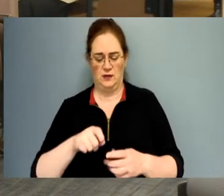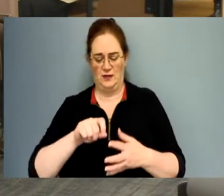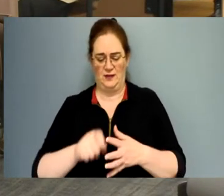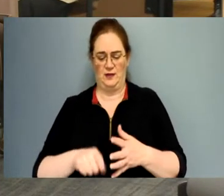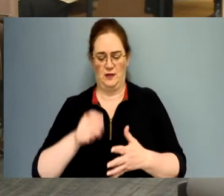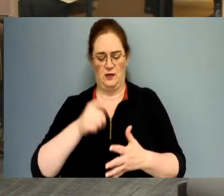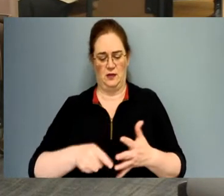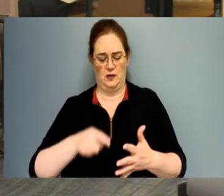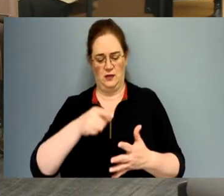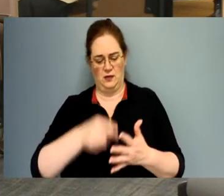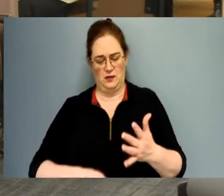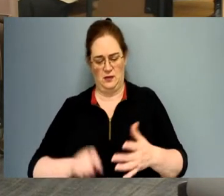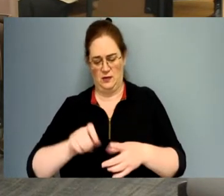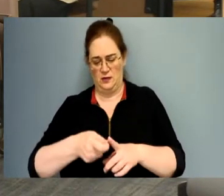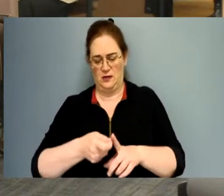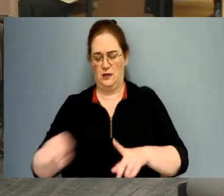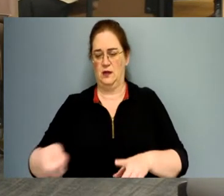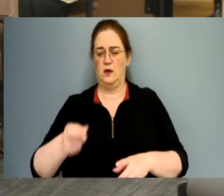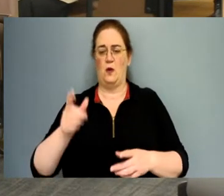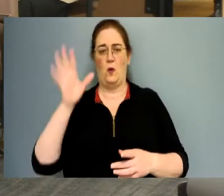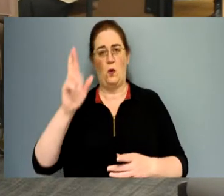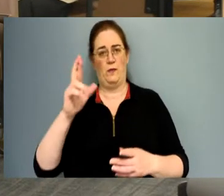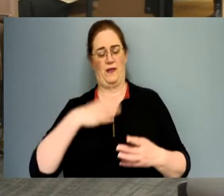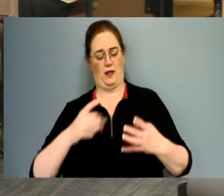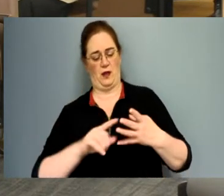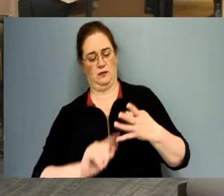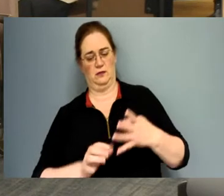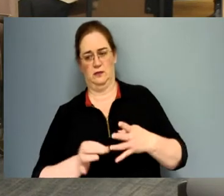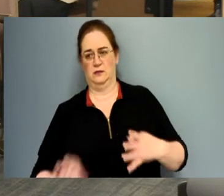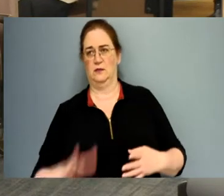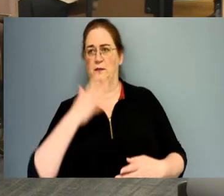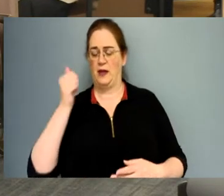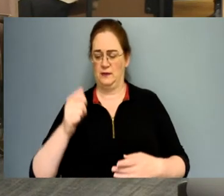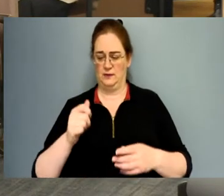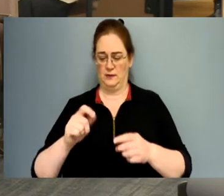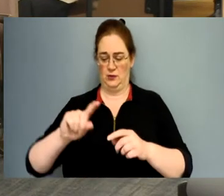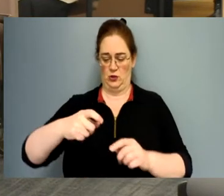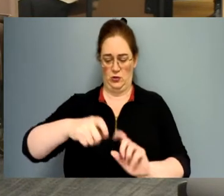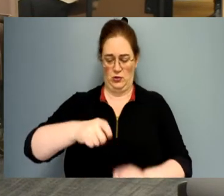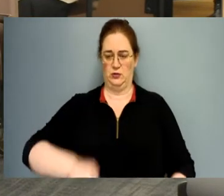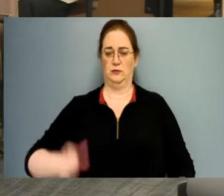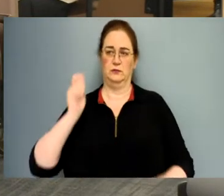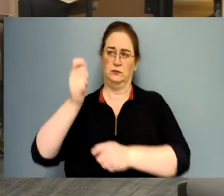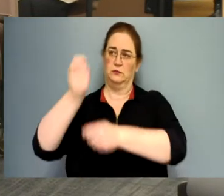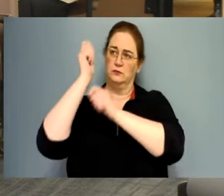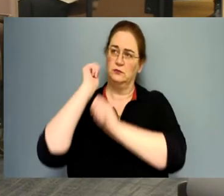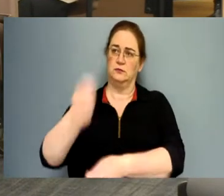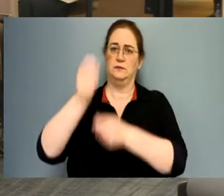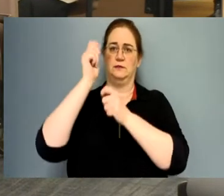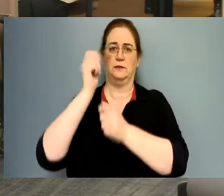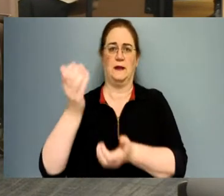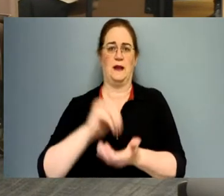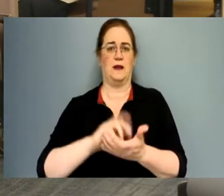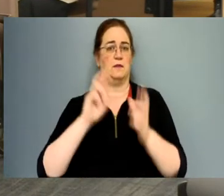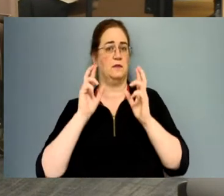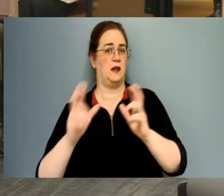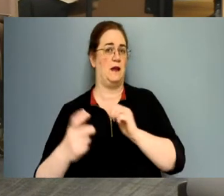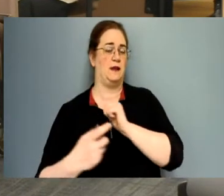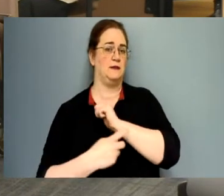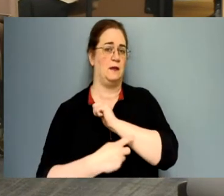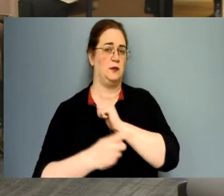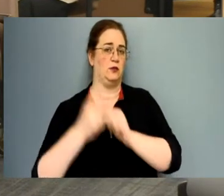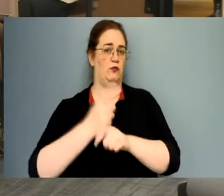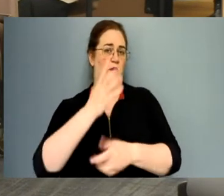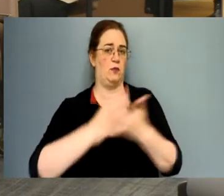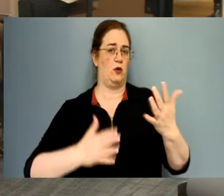one by one, hoping they like my ring finger best. Impale the digit with the hook, then cast my line again. Perhaps if I tempt them with the right part of